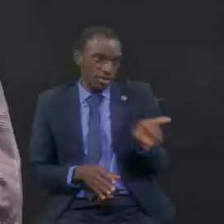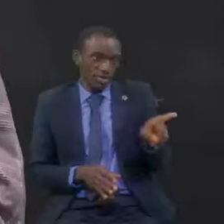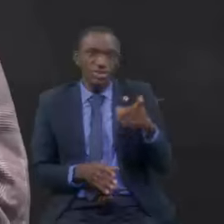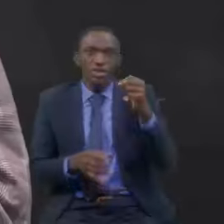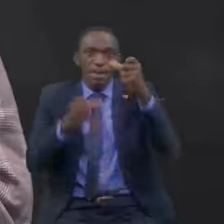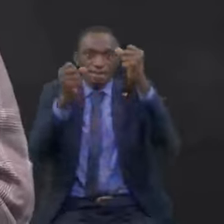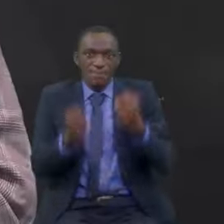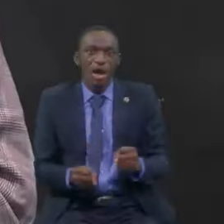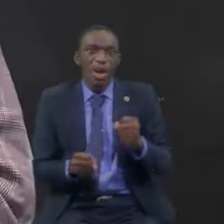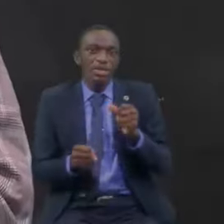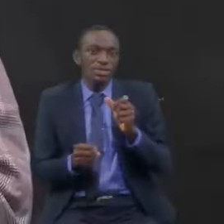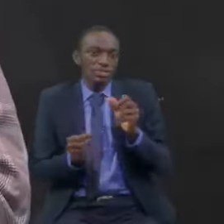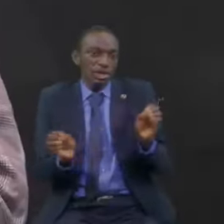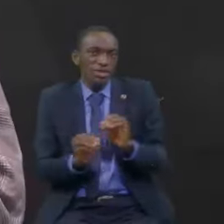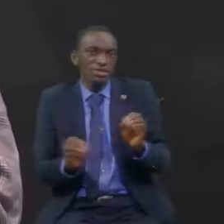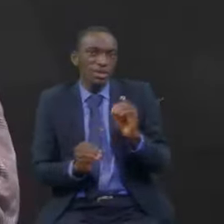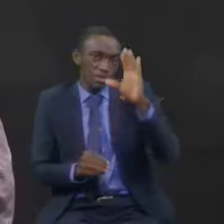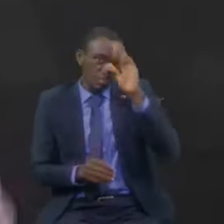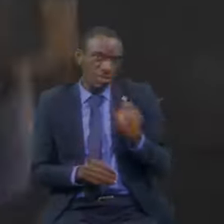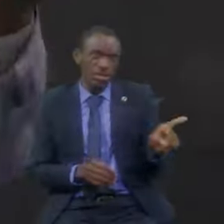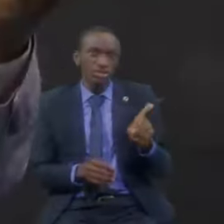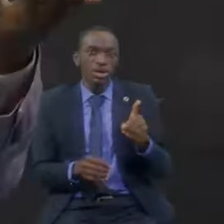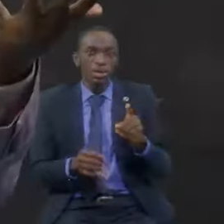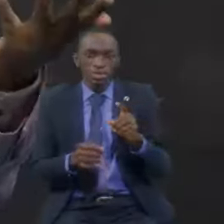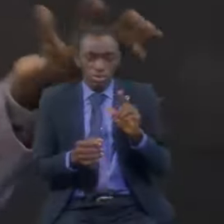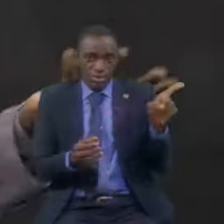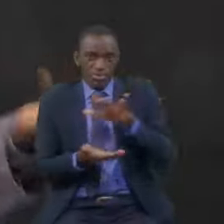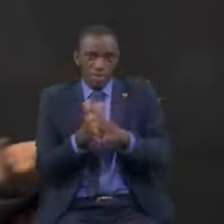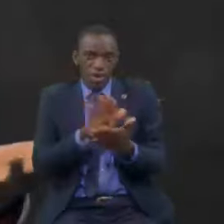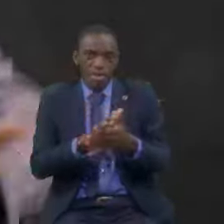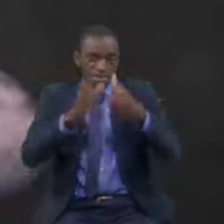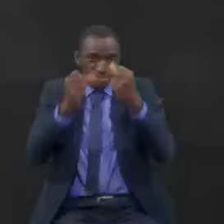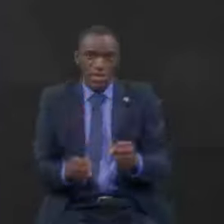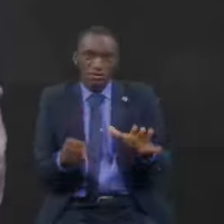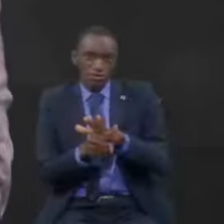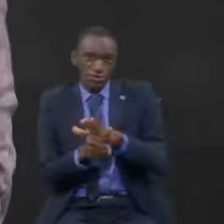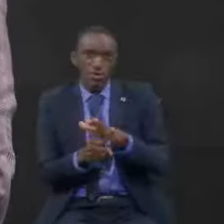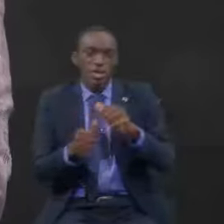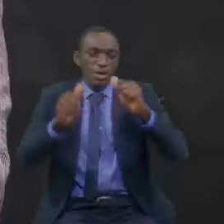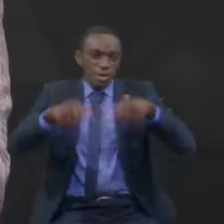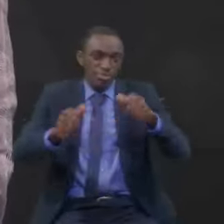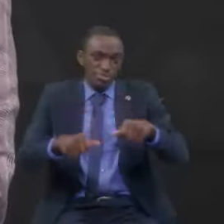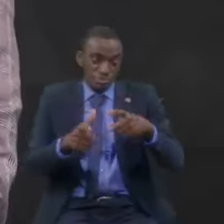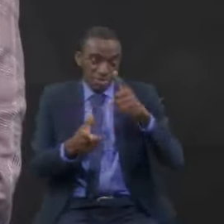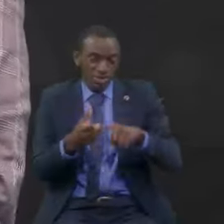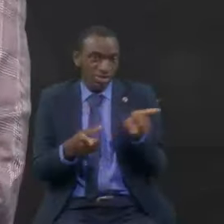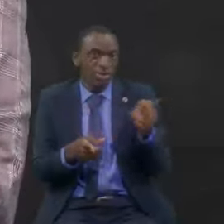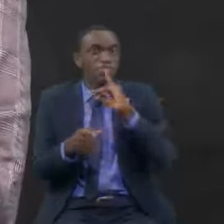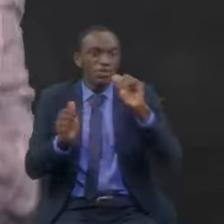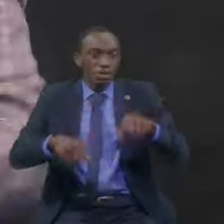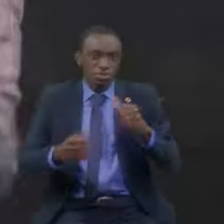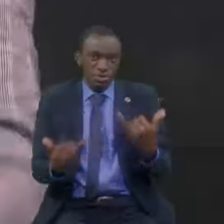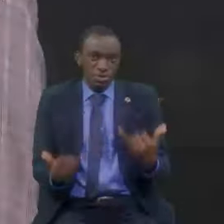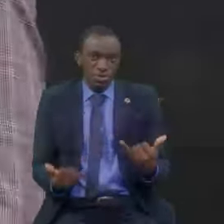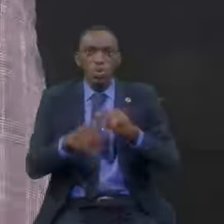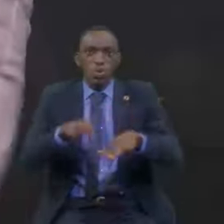powerful, able, and then is able now to walk and to run, and